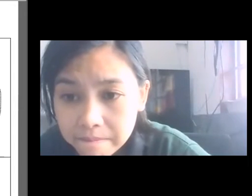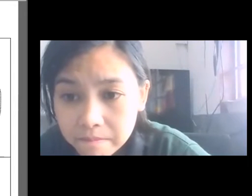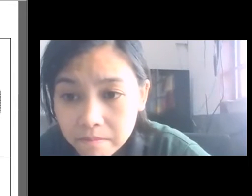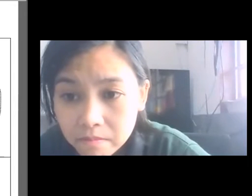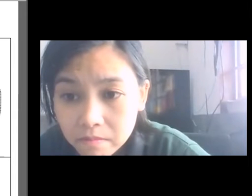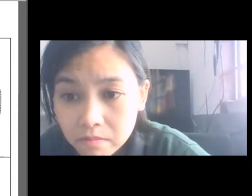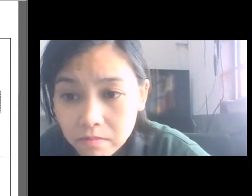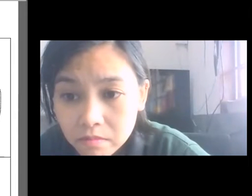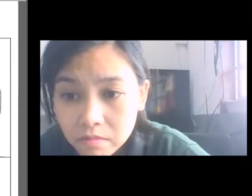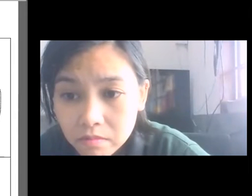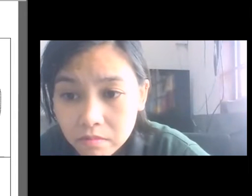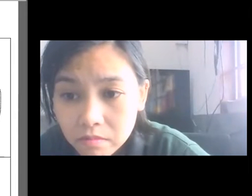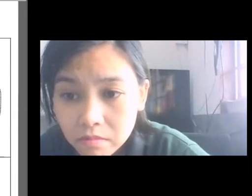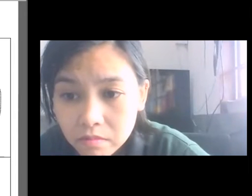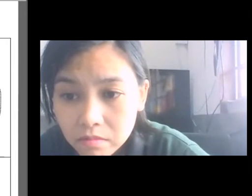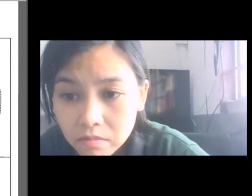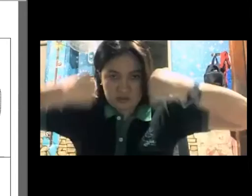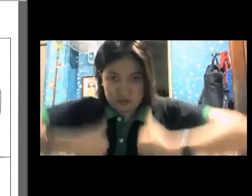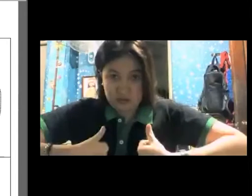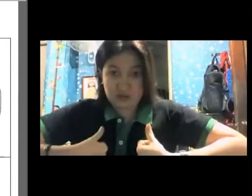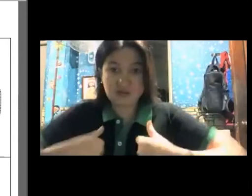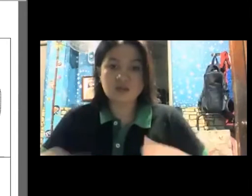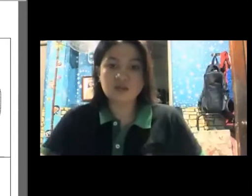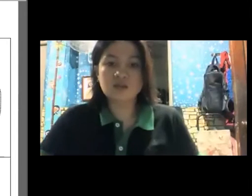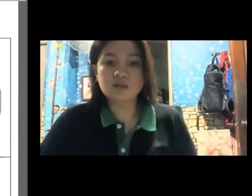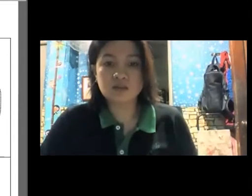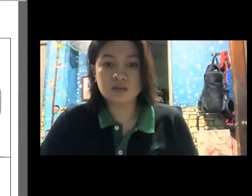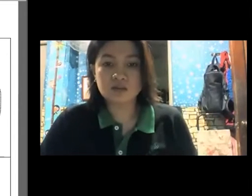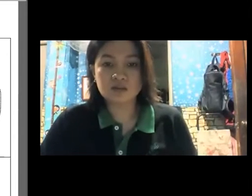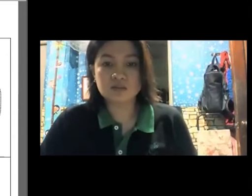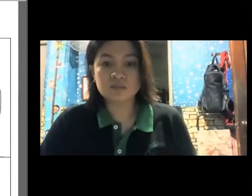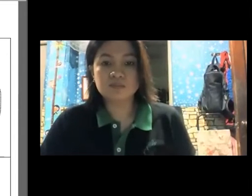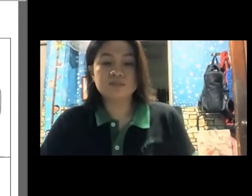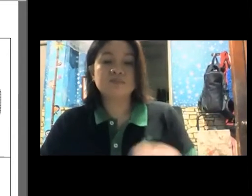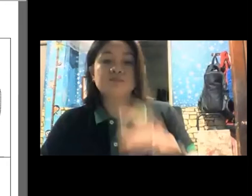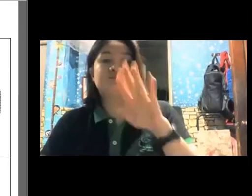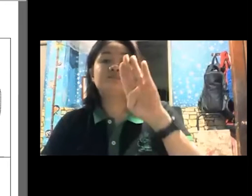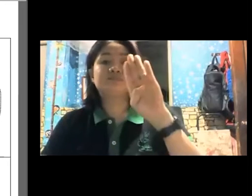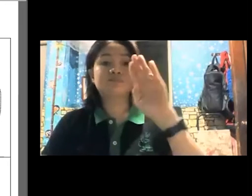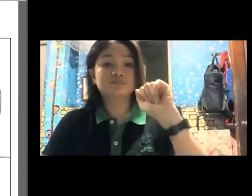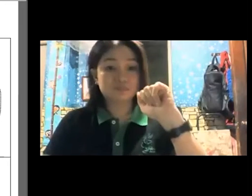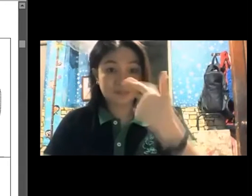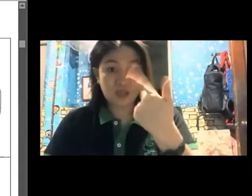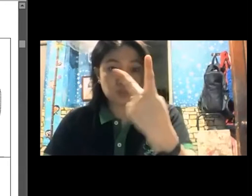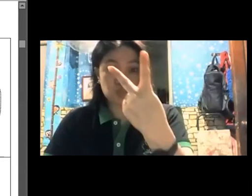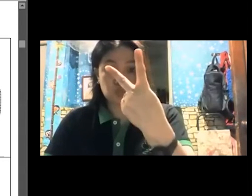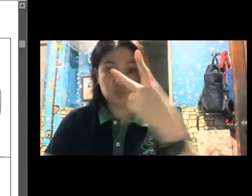I guess they can be used interchangeably, but just for clarity, this is Meng speaking.